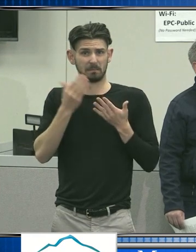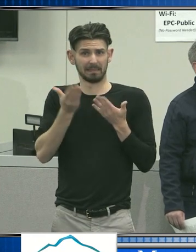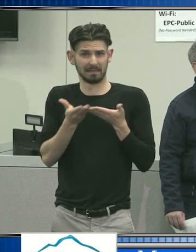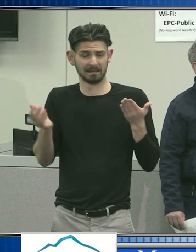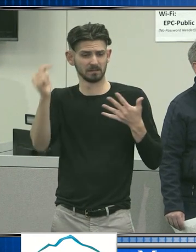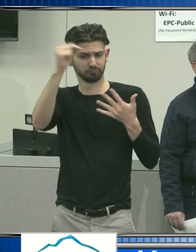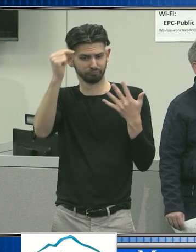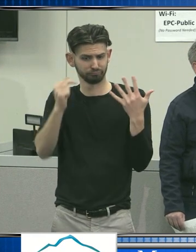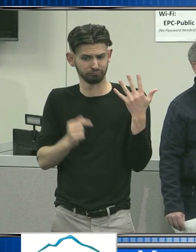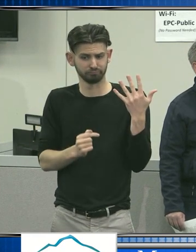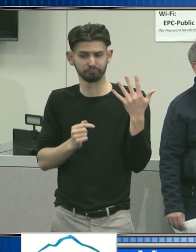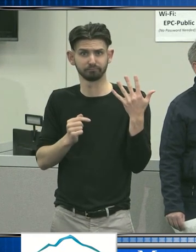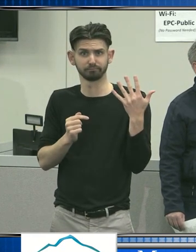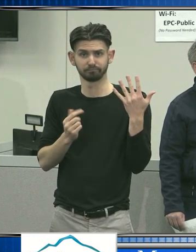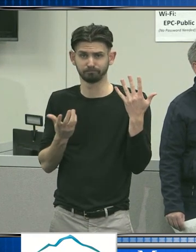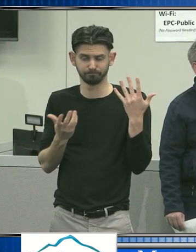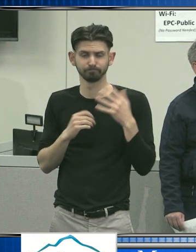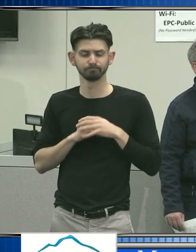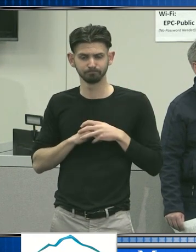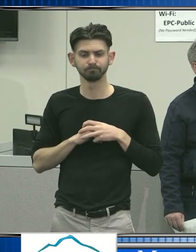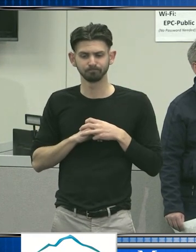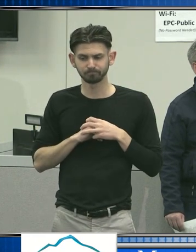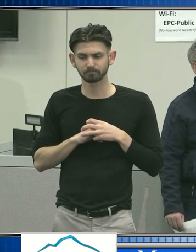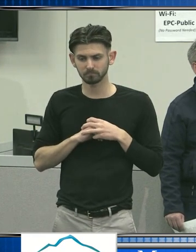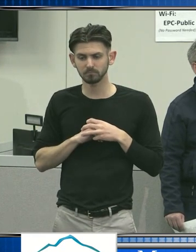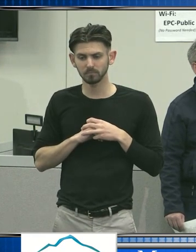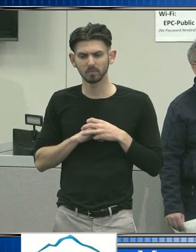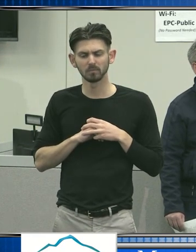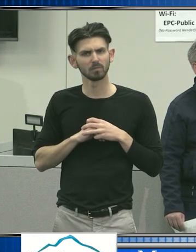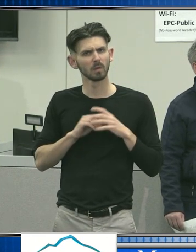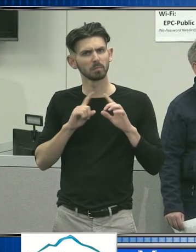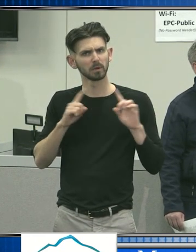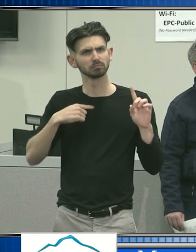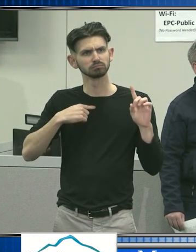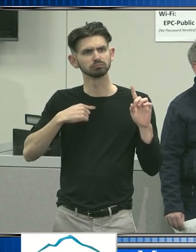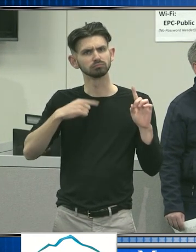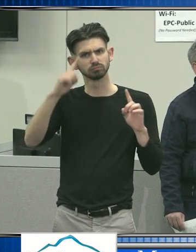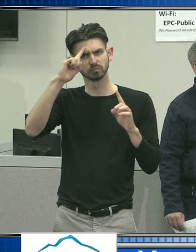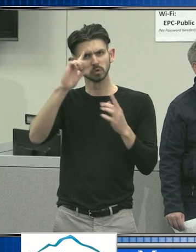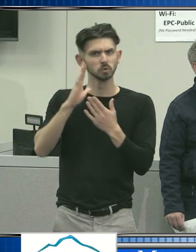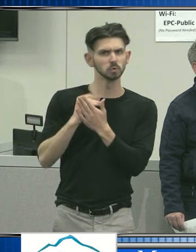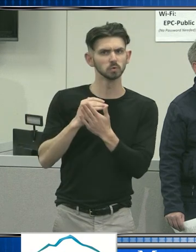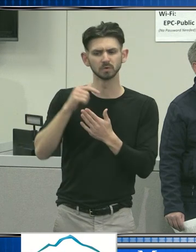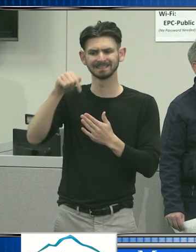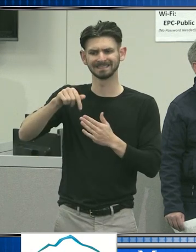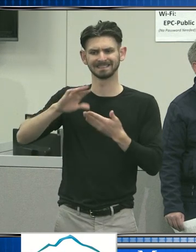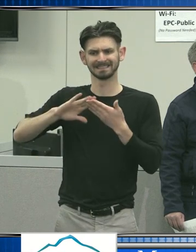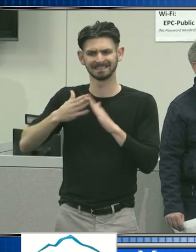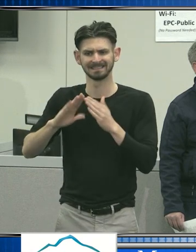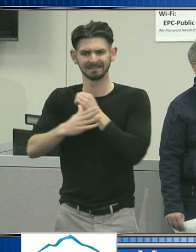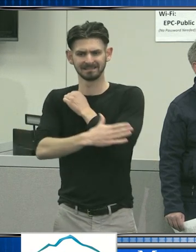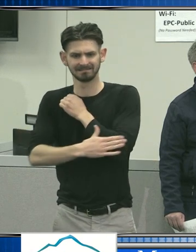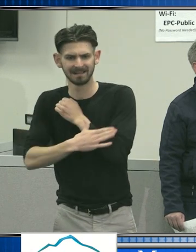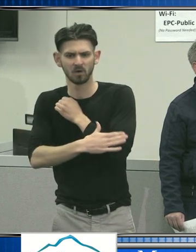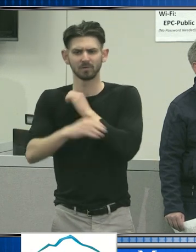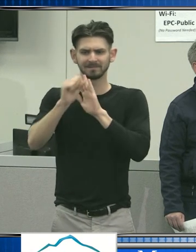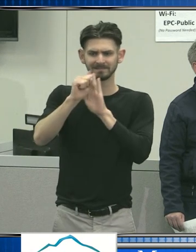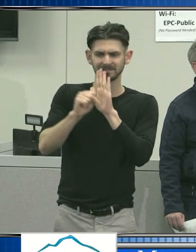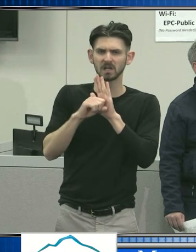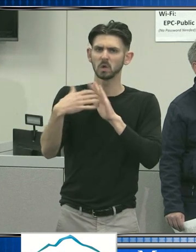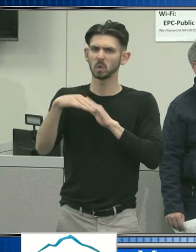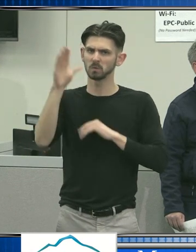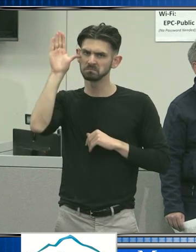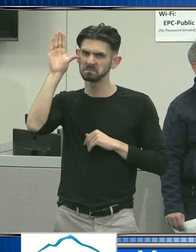confident that this is a resilient city, a resilient county, a resilient state, and we're going to get through